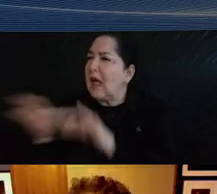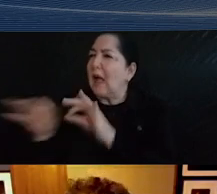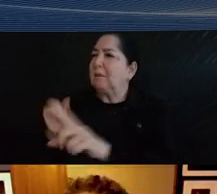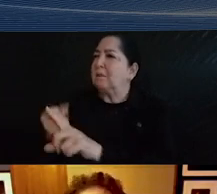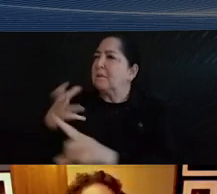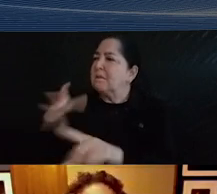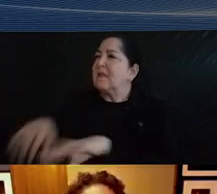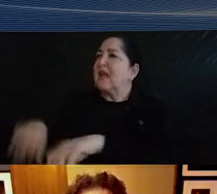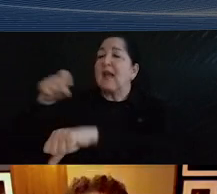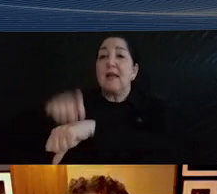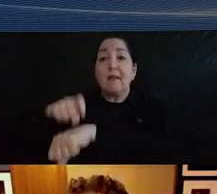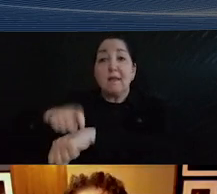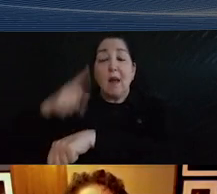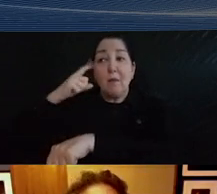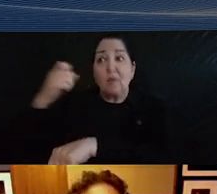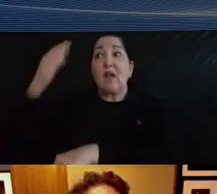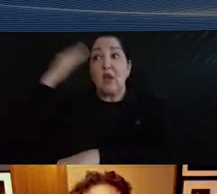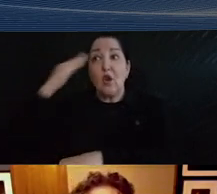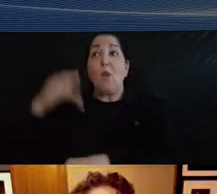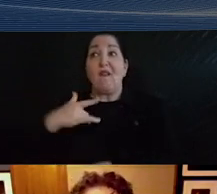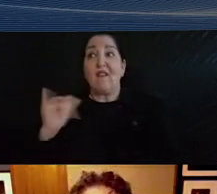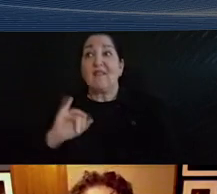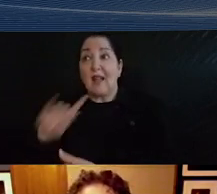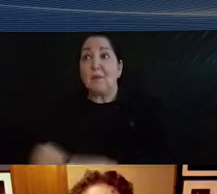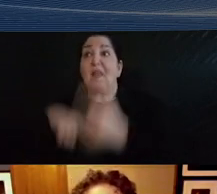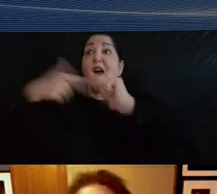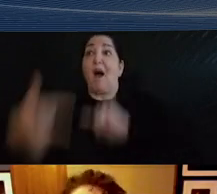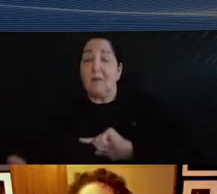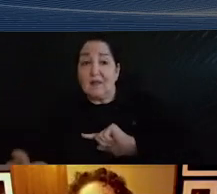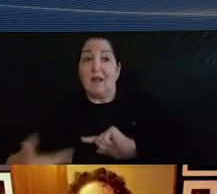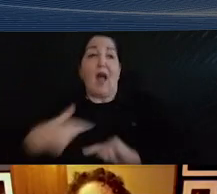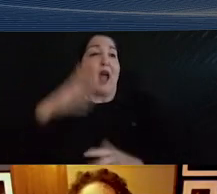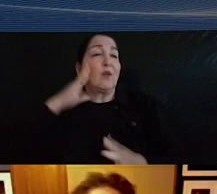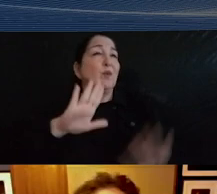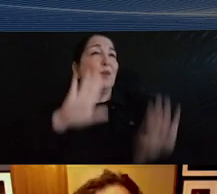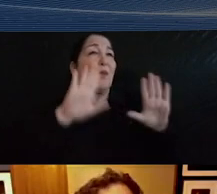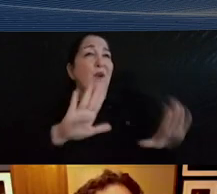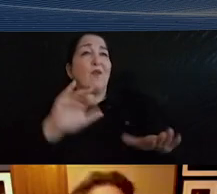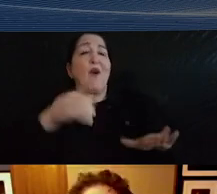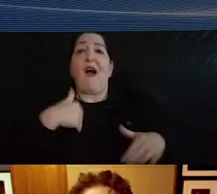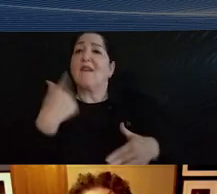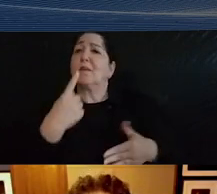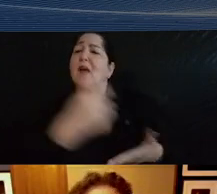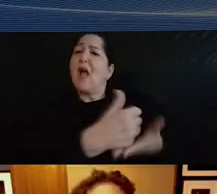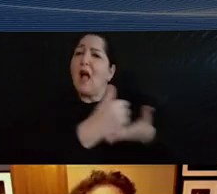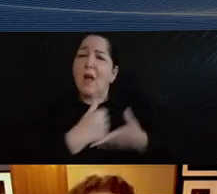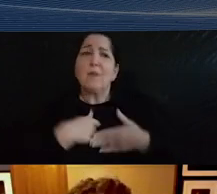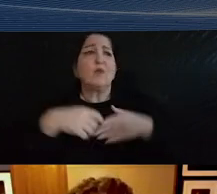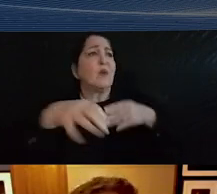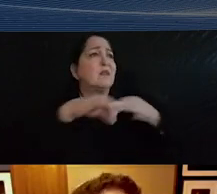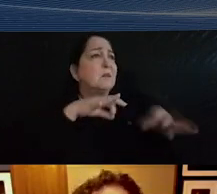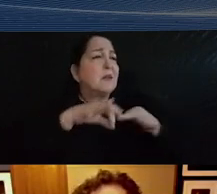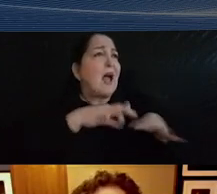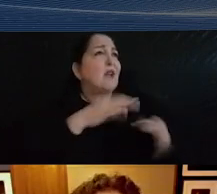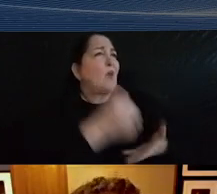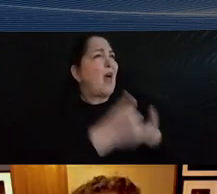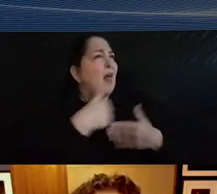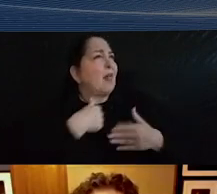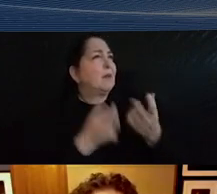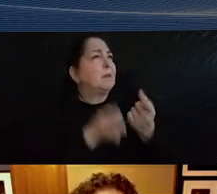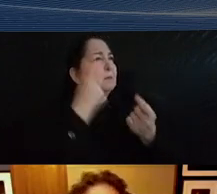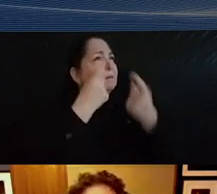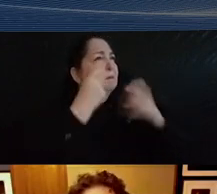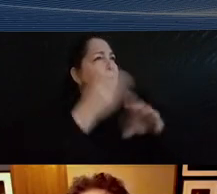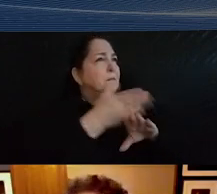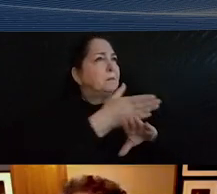it and to take my time because I know what it's like to be on the other end. I know how wonderful it is to have someone helping you and to explain